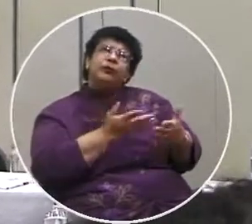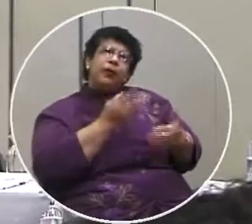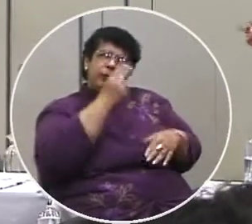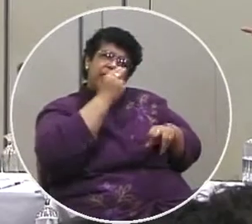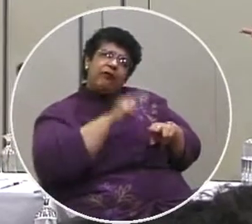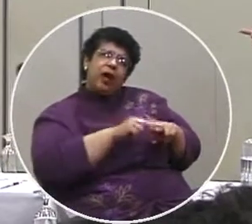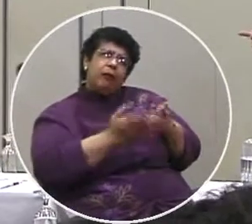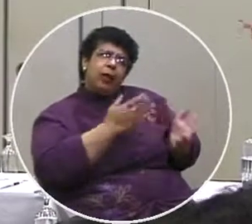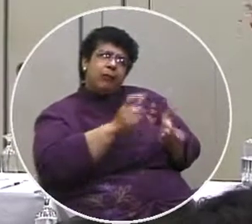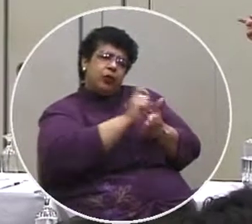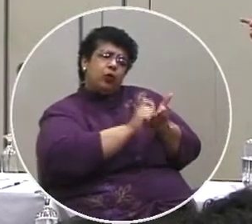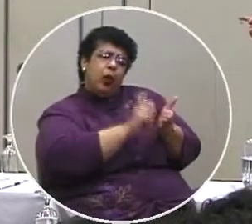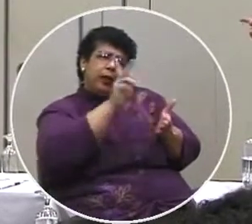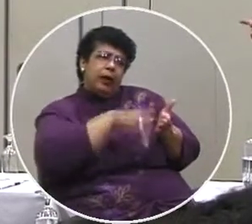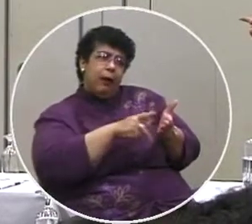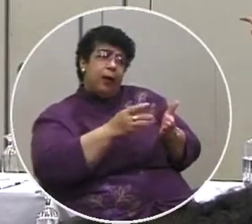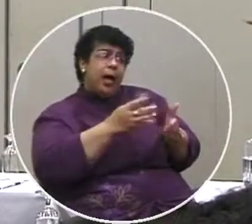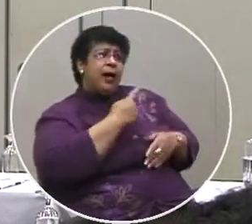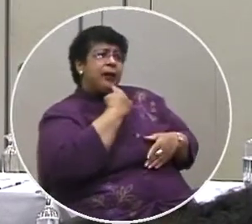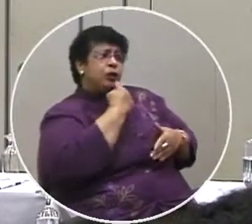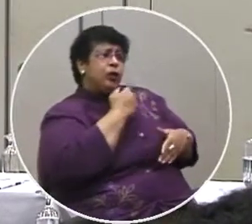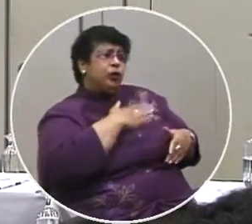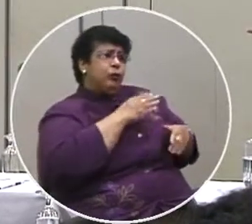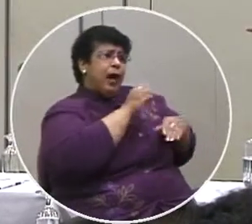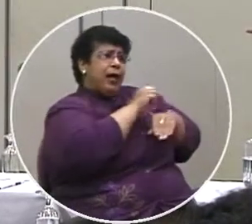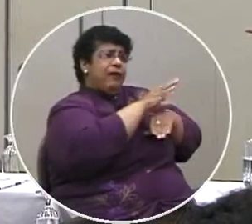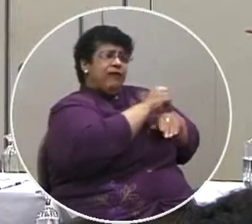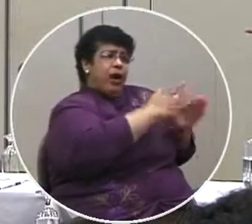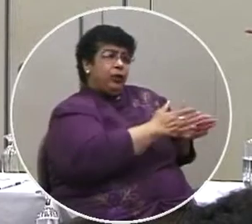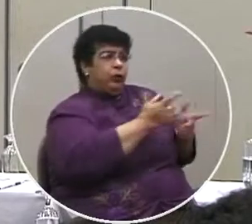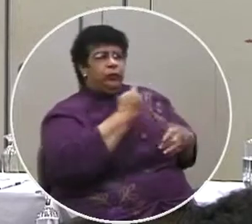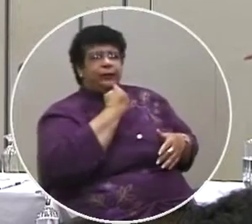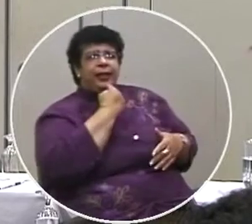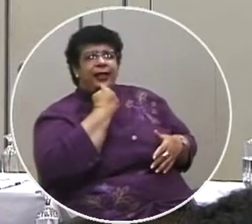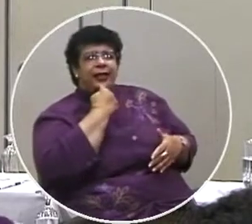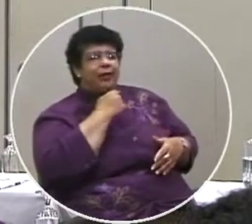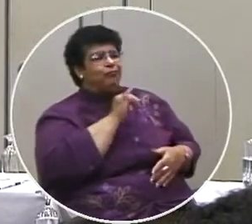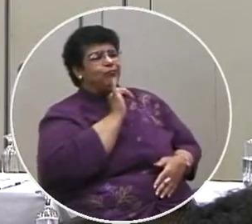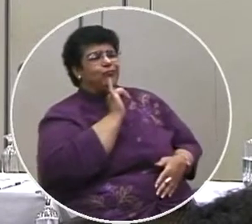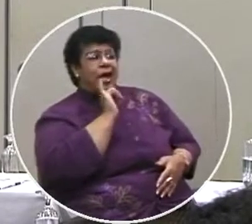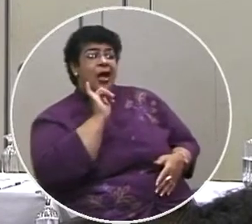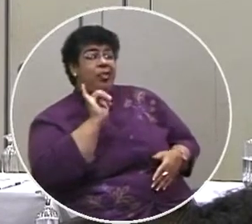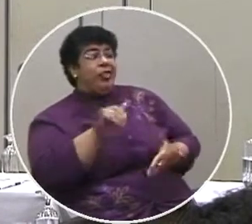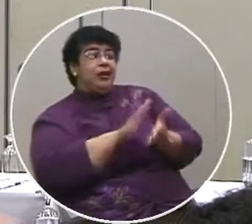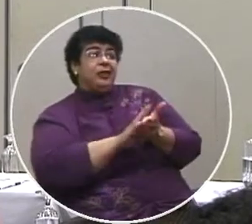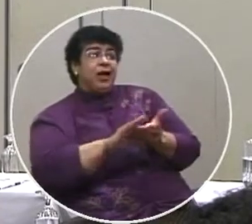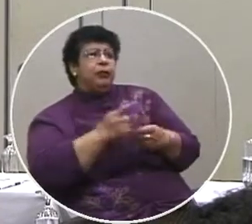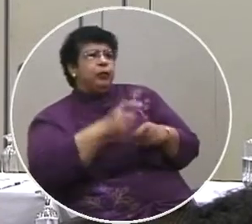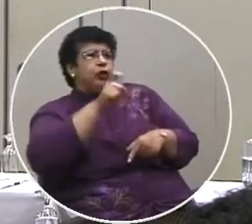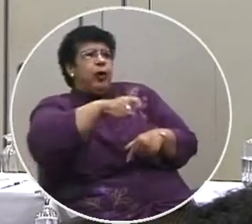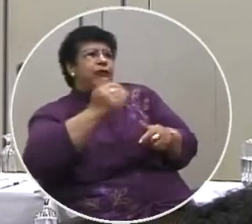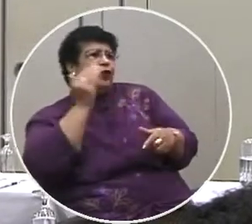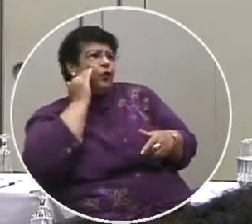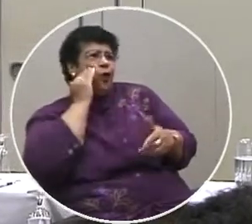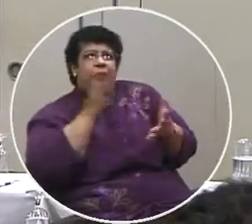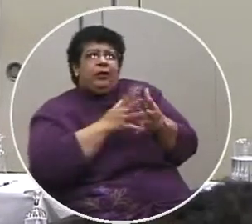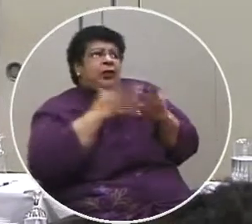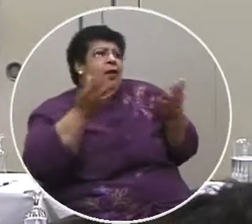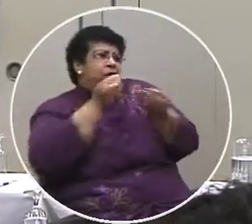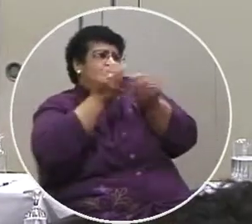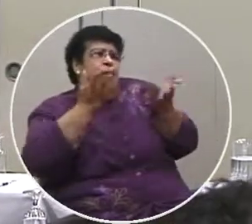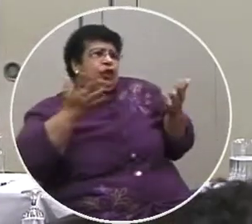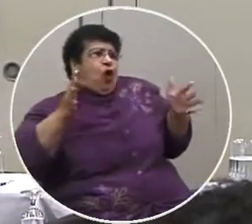And I mentioned this to my advisor, who said, that's nice, but you have to know that there's a whole body of literature out there,